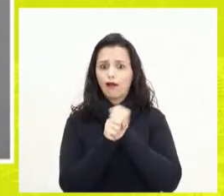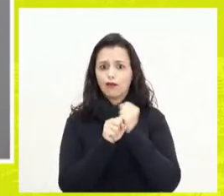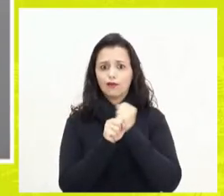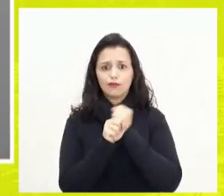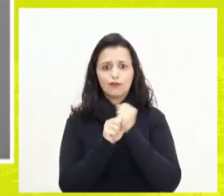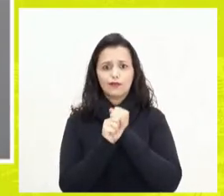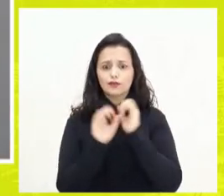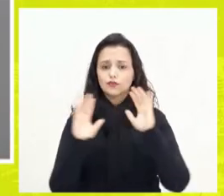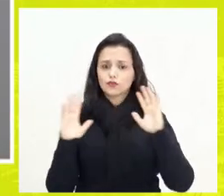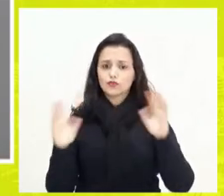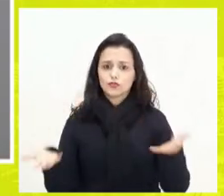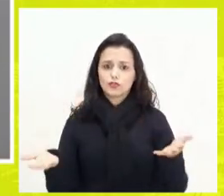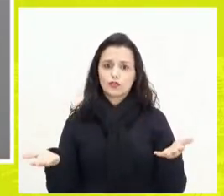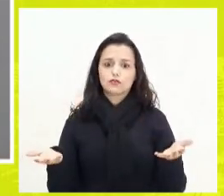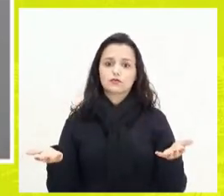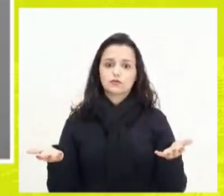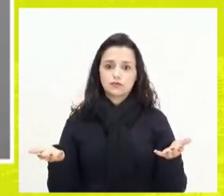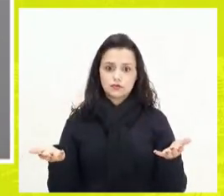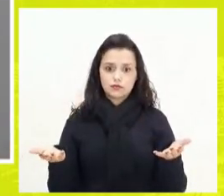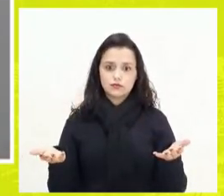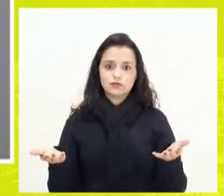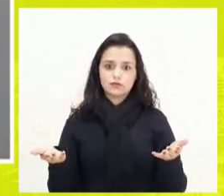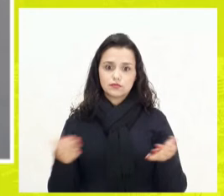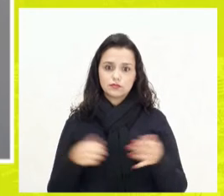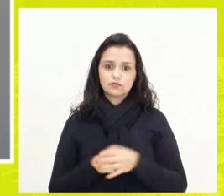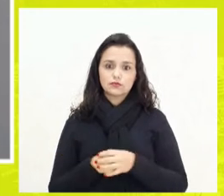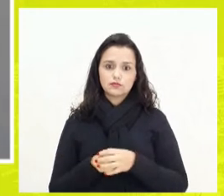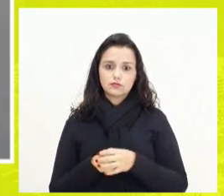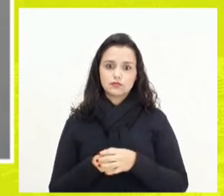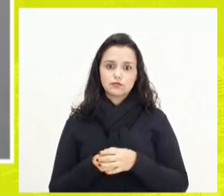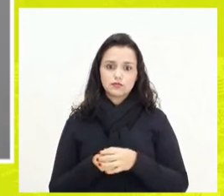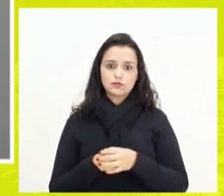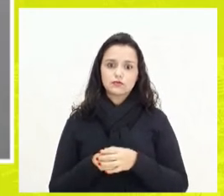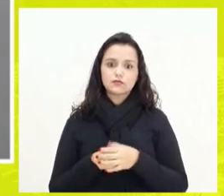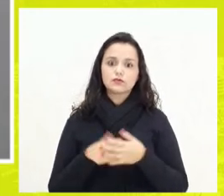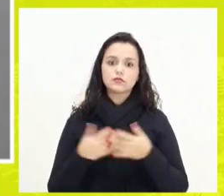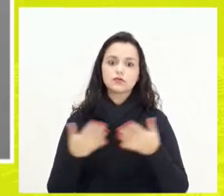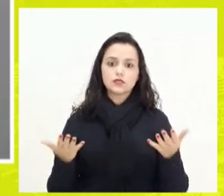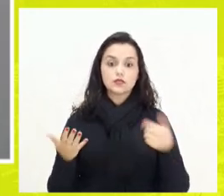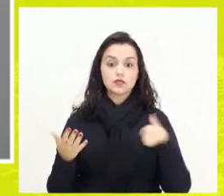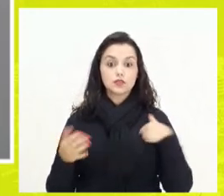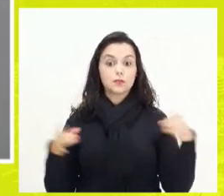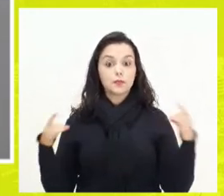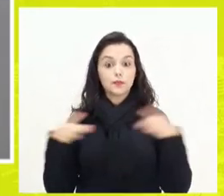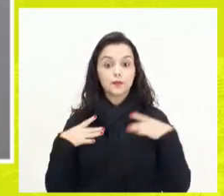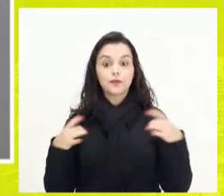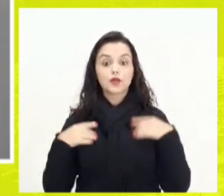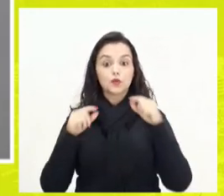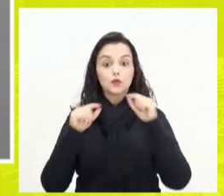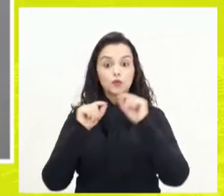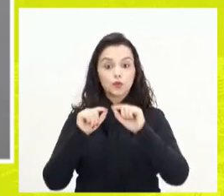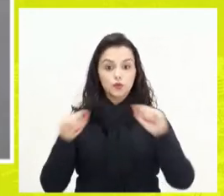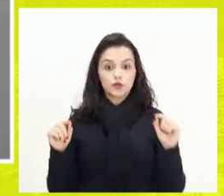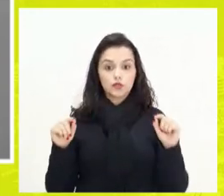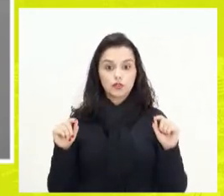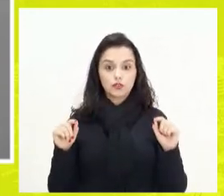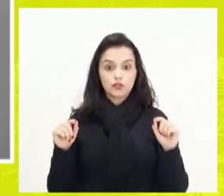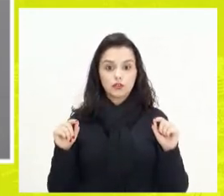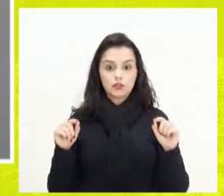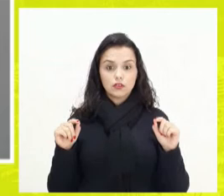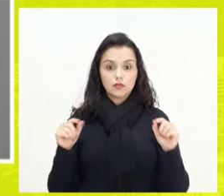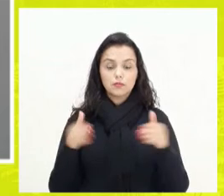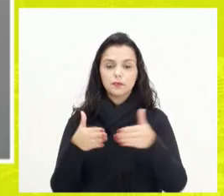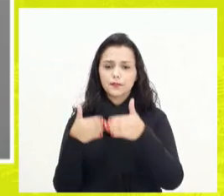country uh differently than brazil that has been democratic for the last 40 years only